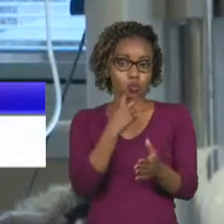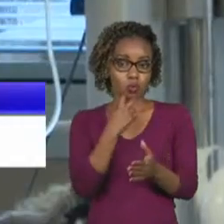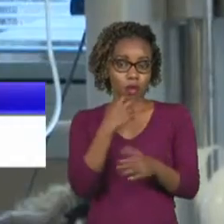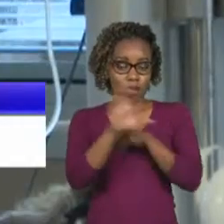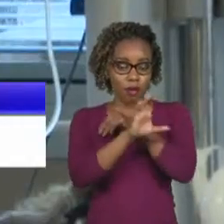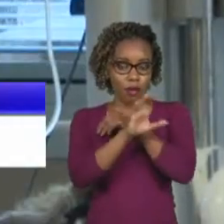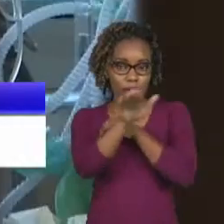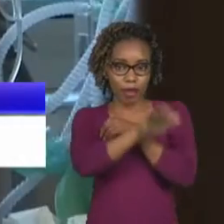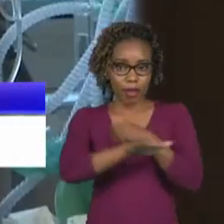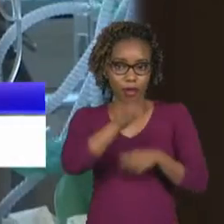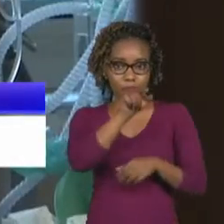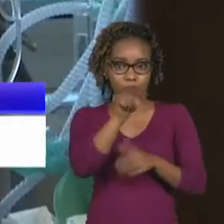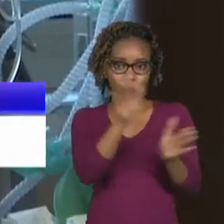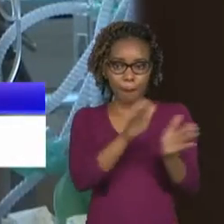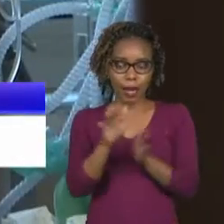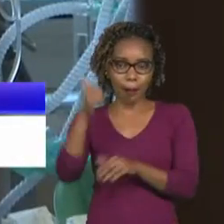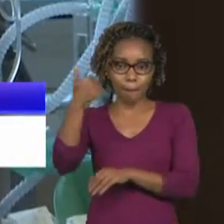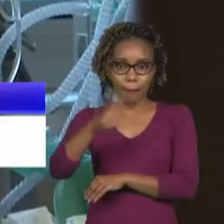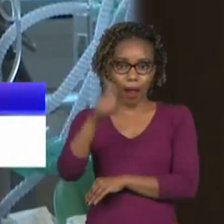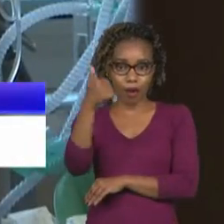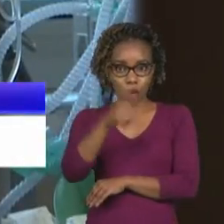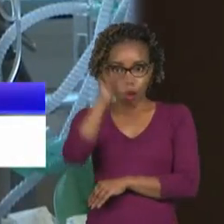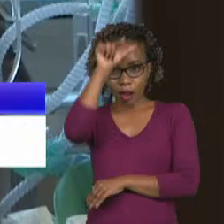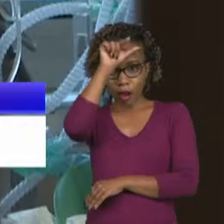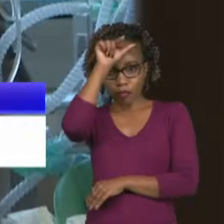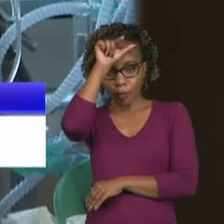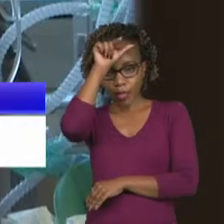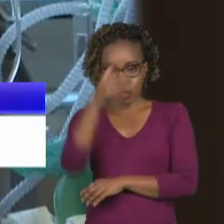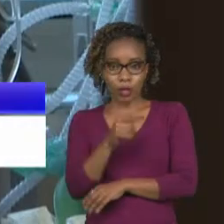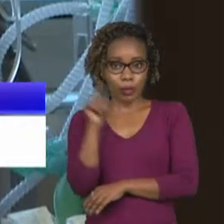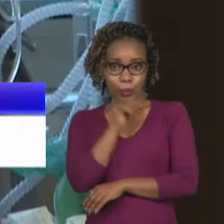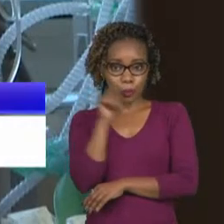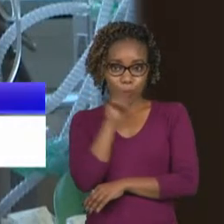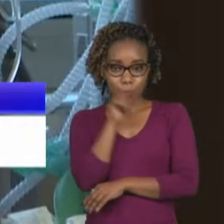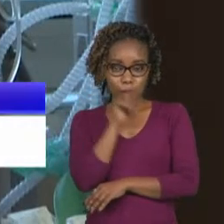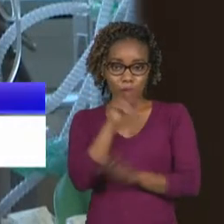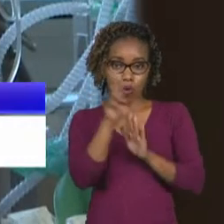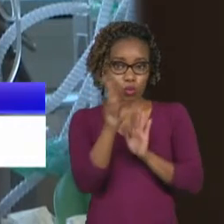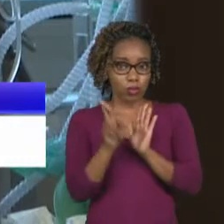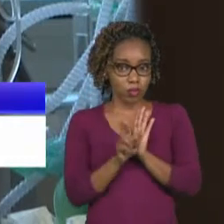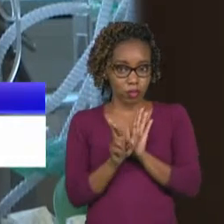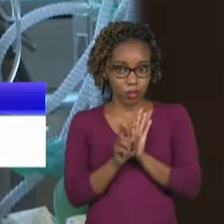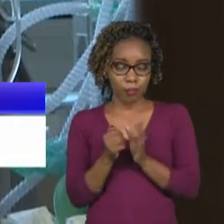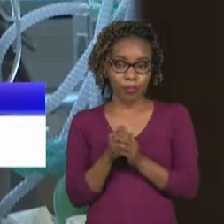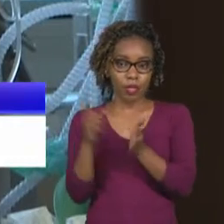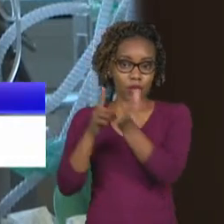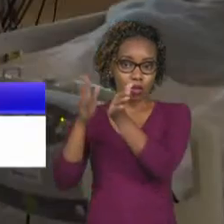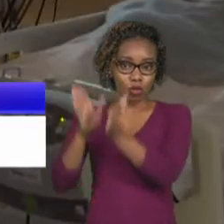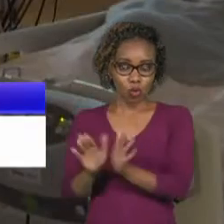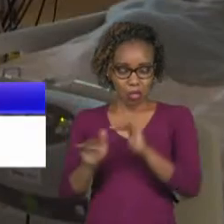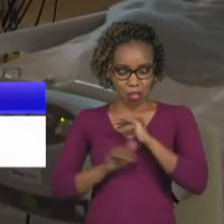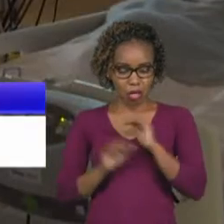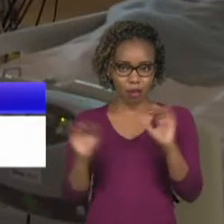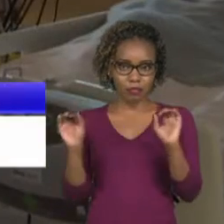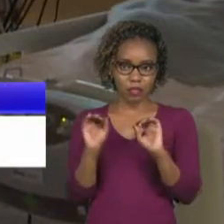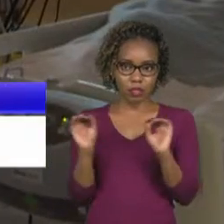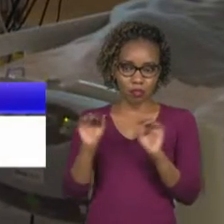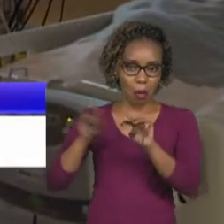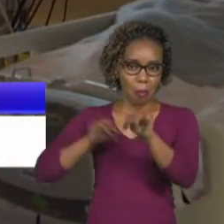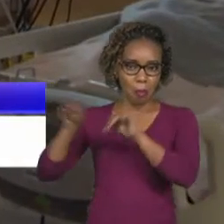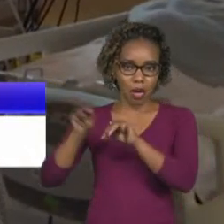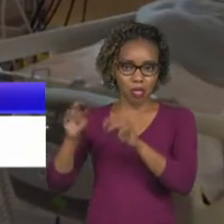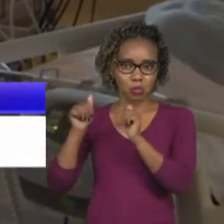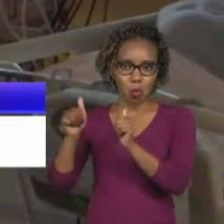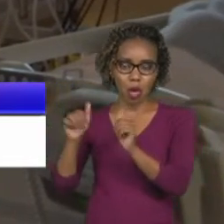Calabria is ill-prepared and has been placed under the government's toughest red zone restrictions. Doctor shortages, chronic mismanagement